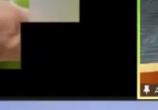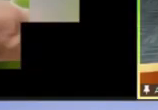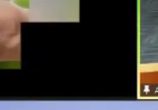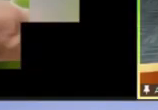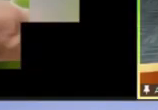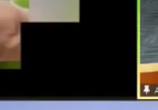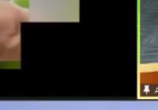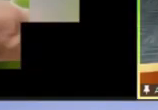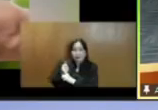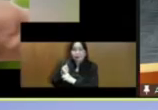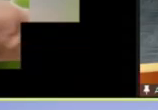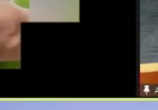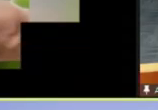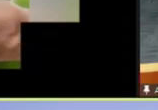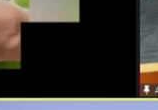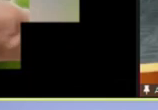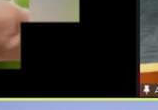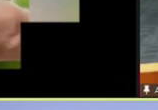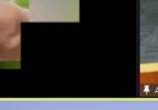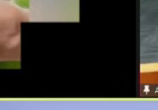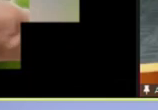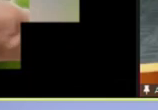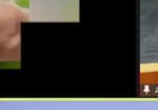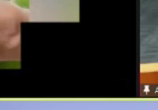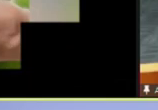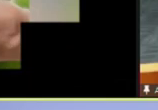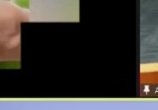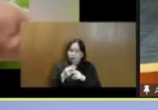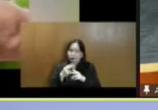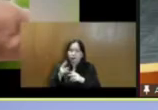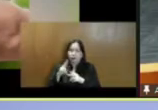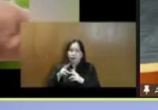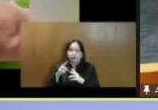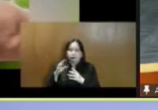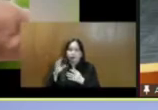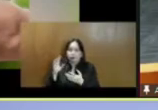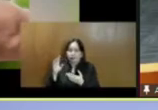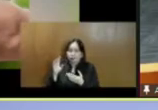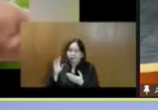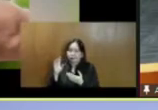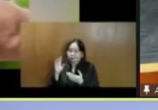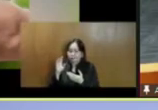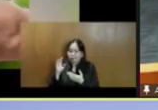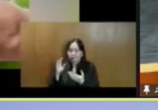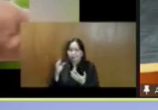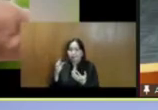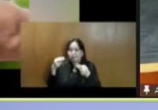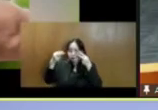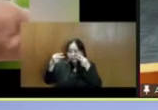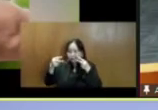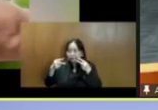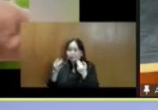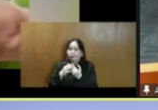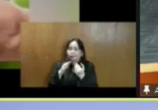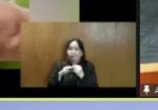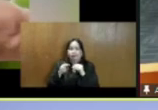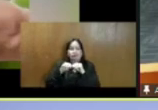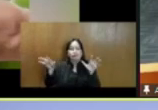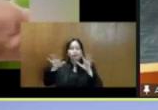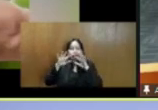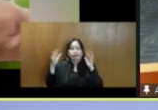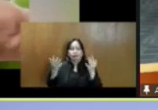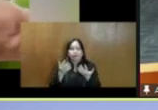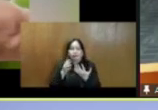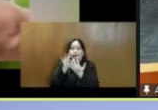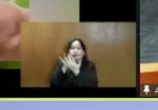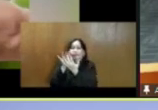designers or brands that can really use digital platforms to get that global reach. And so they can reach customers that